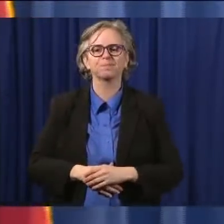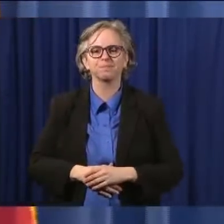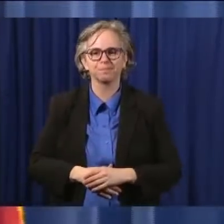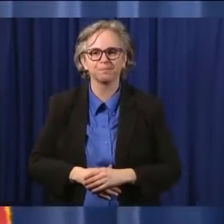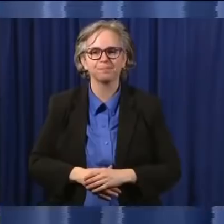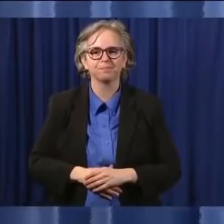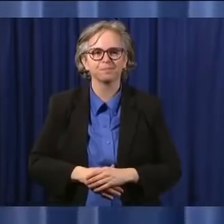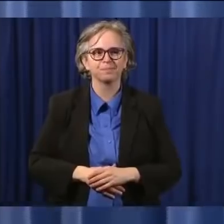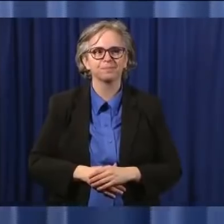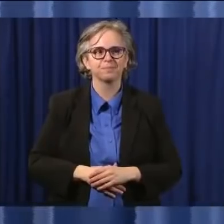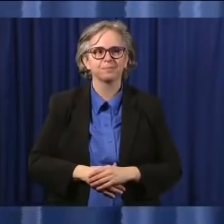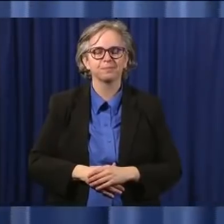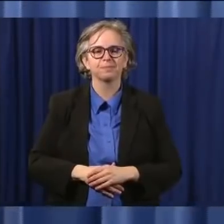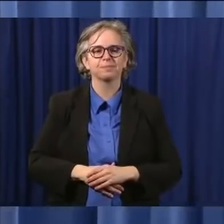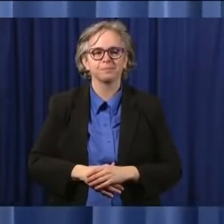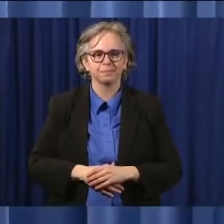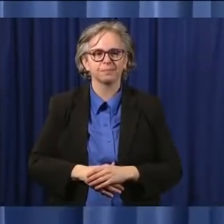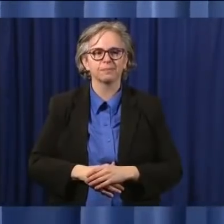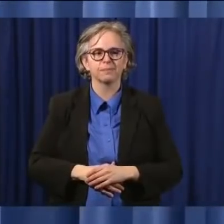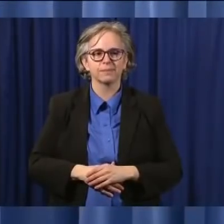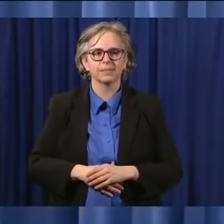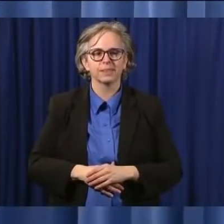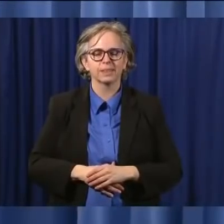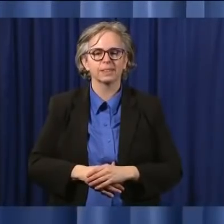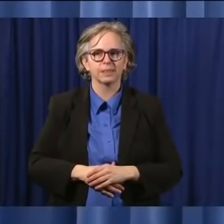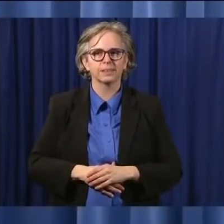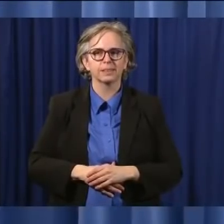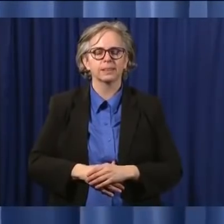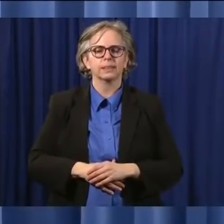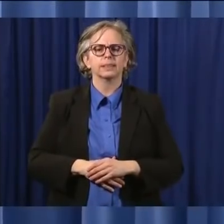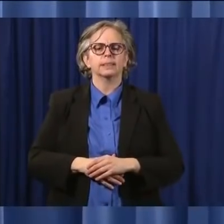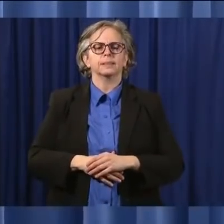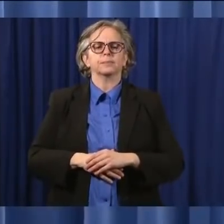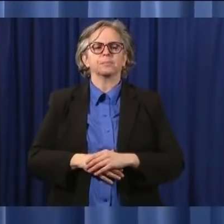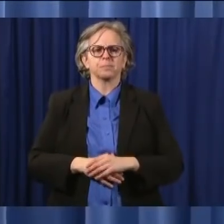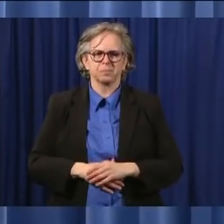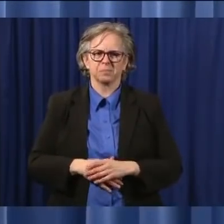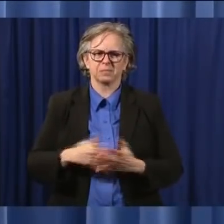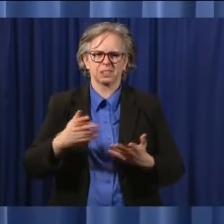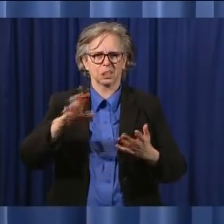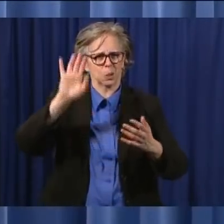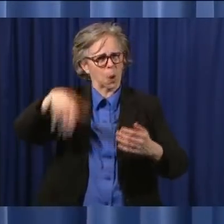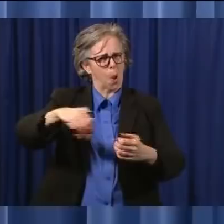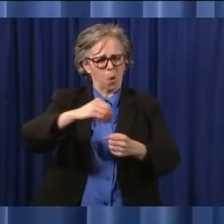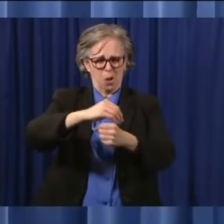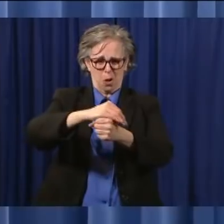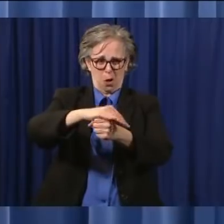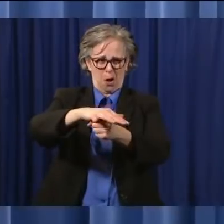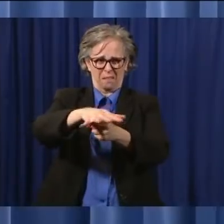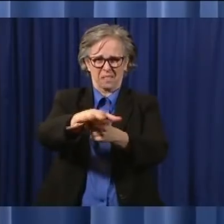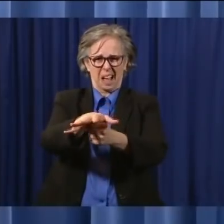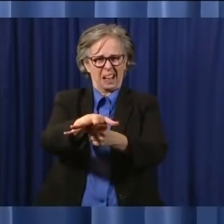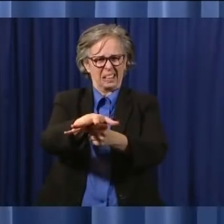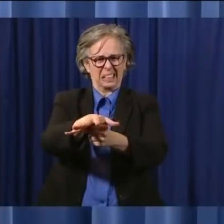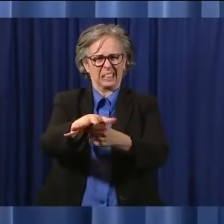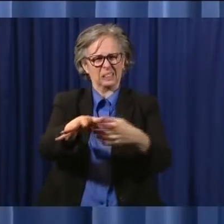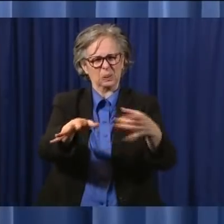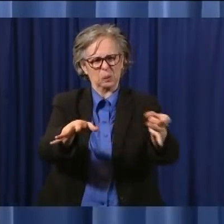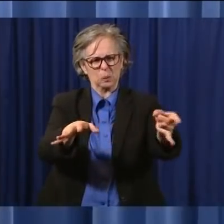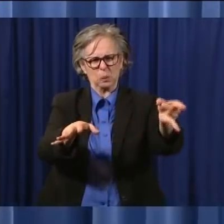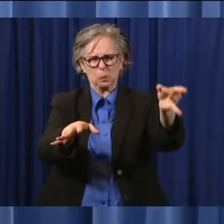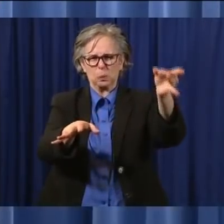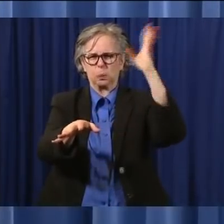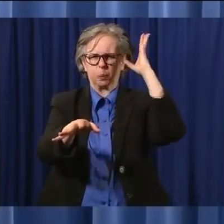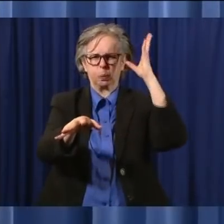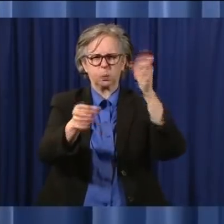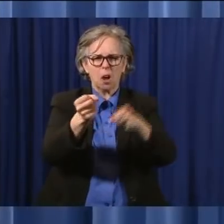The coronavirus has really sort of pulled back the curtain on some things that we